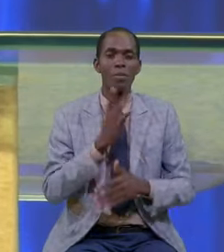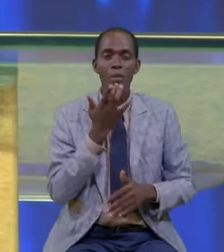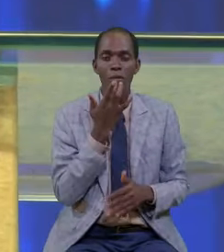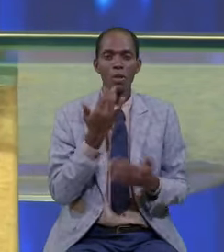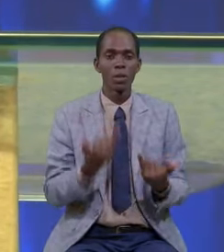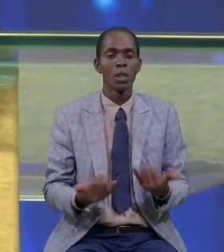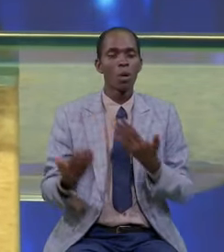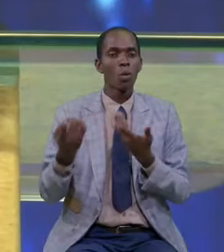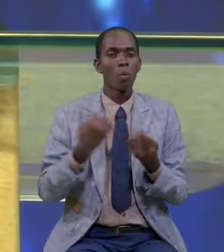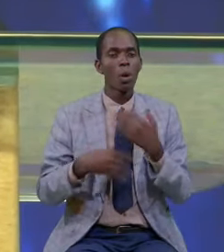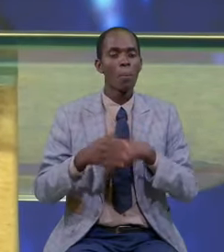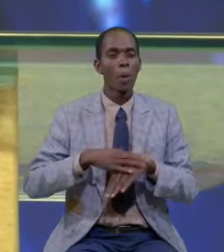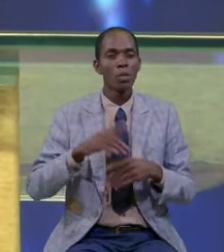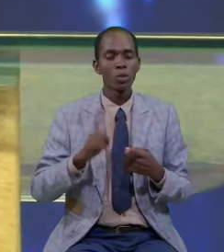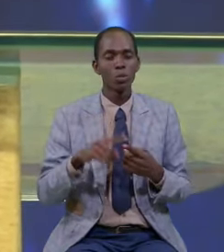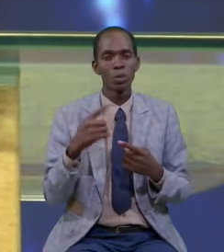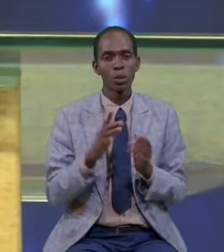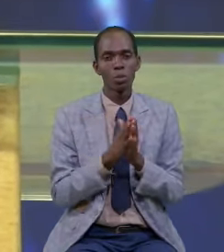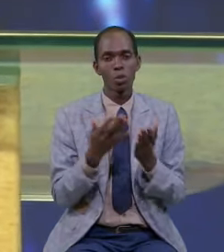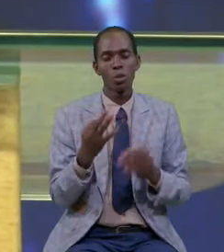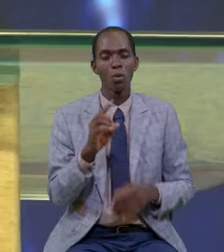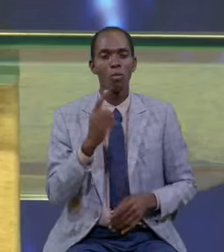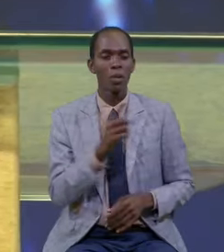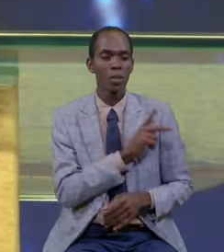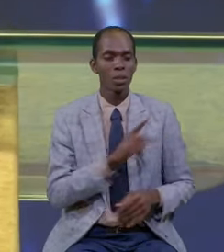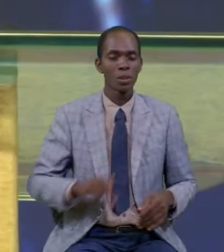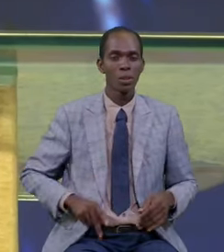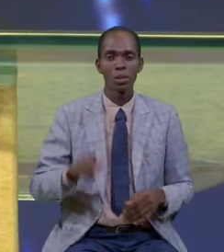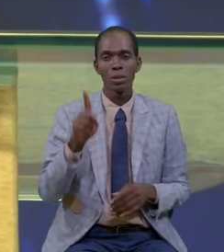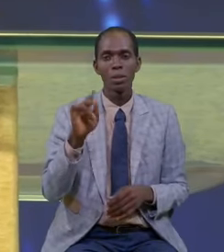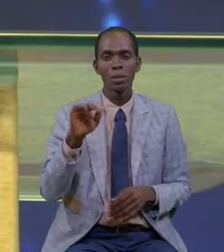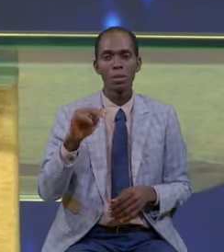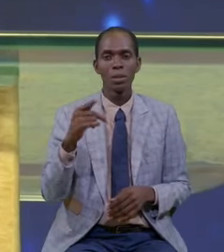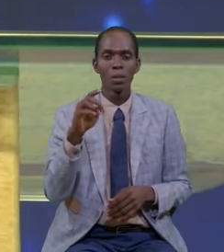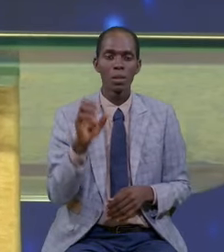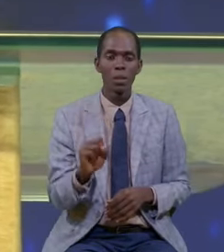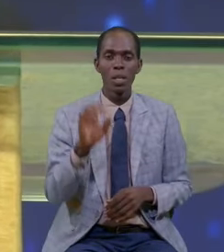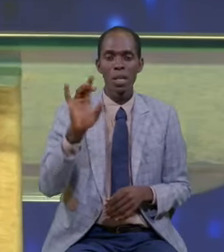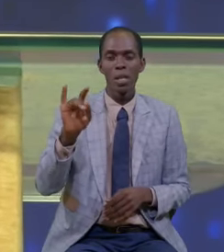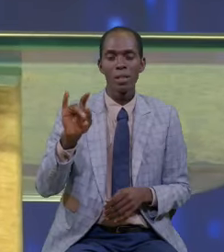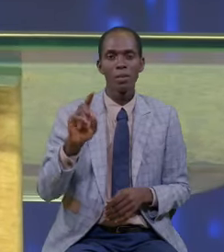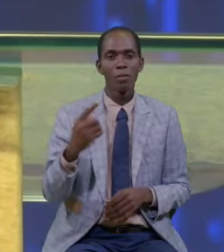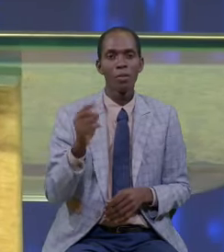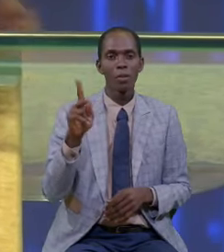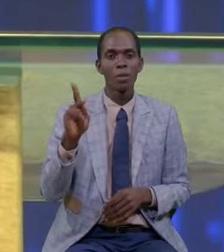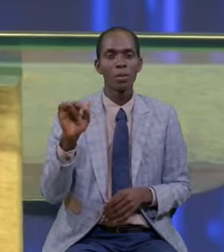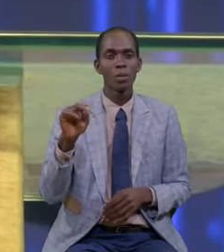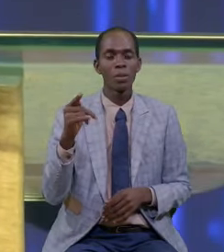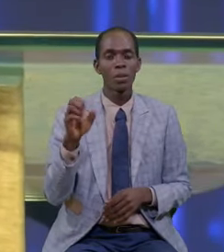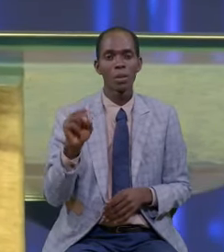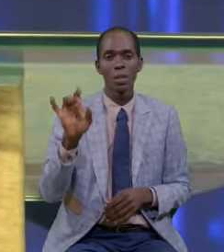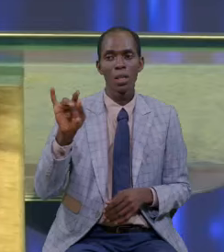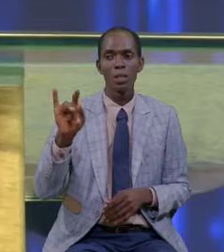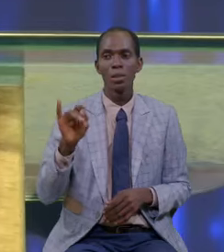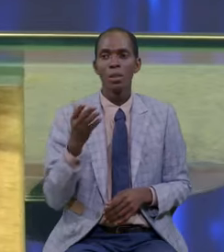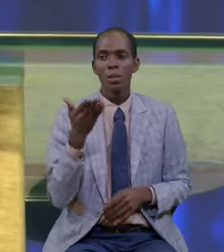to 1 Kings chapter 18. 1 Kings chapter 18, there are 3 points we're looking at. Number